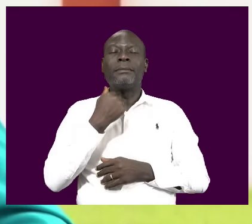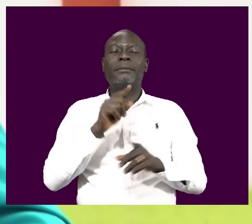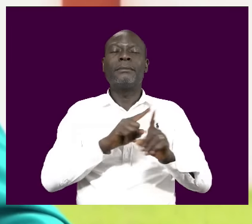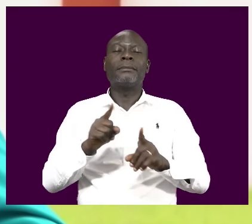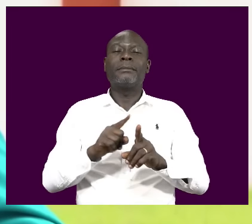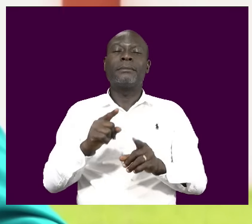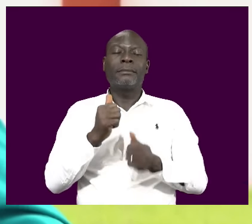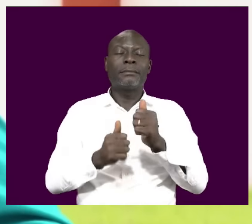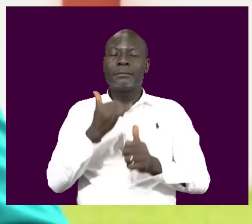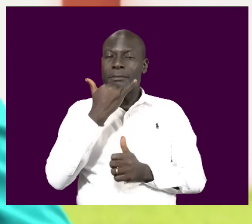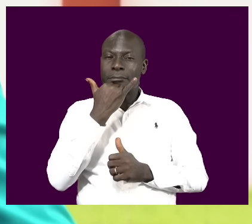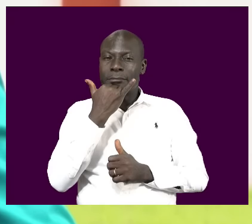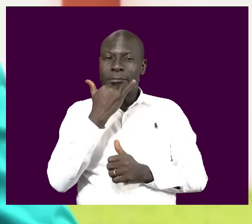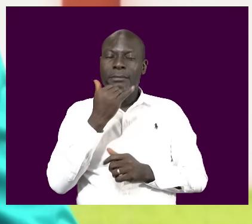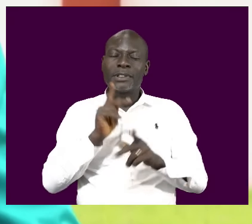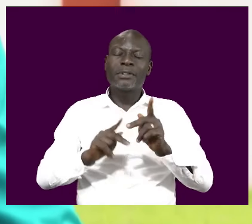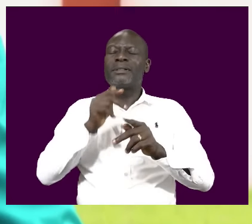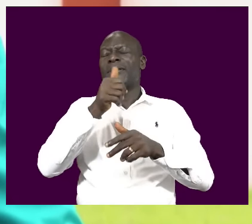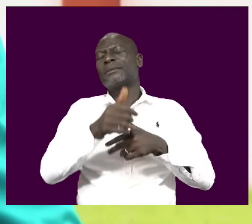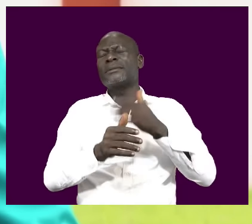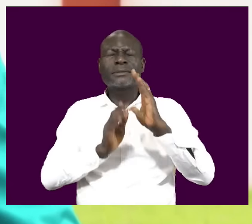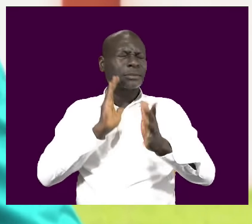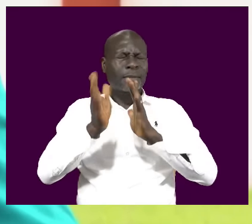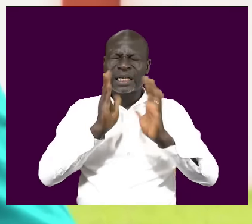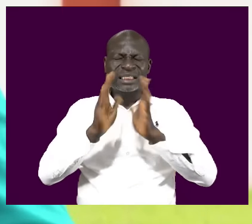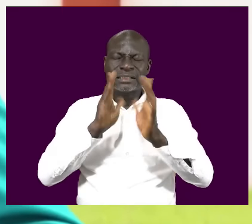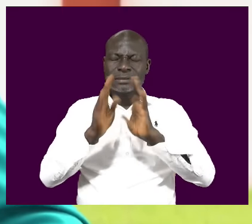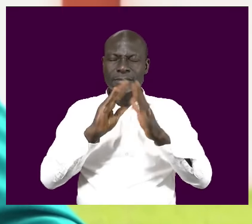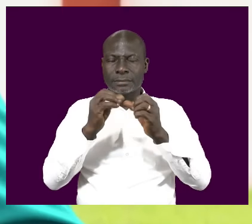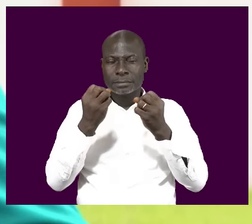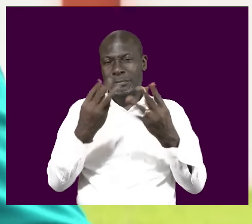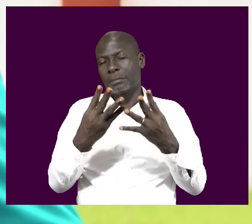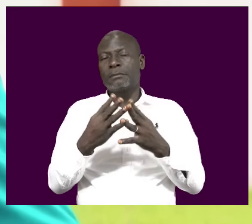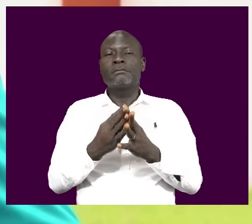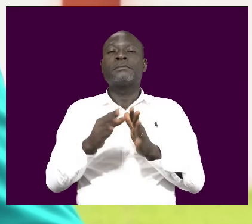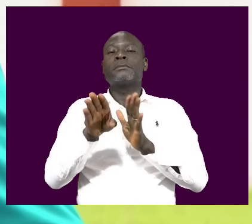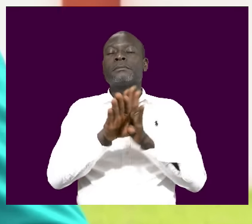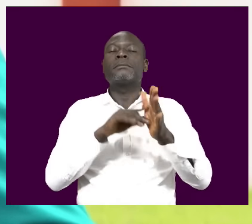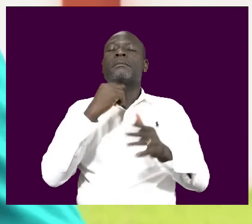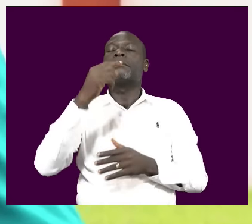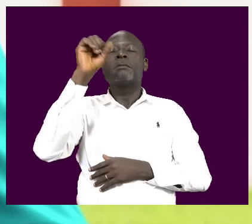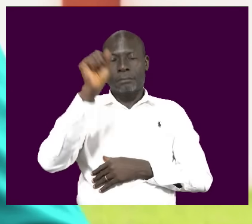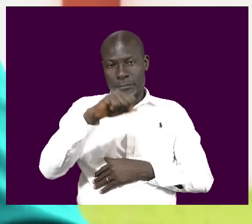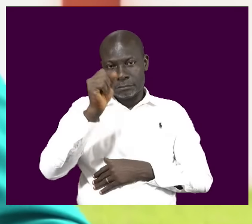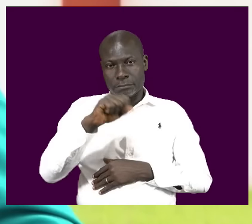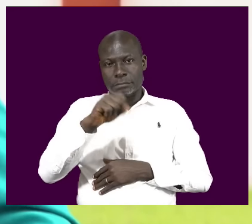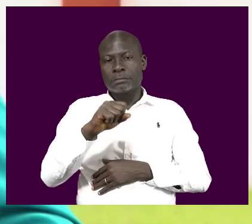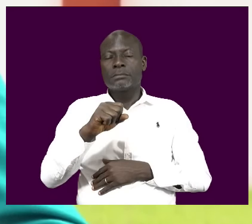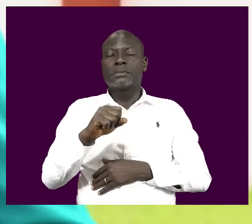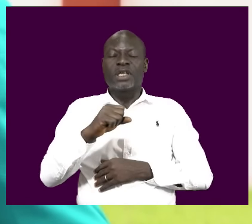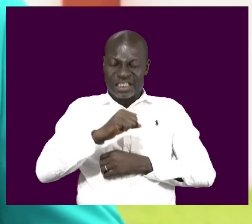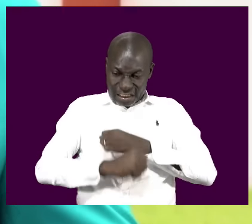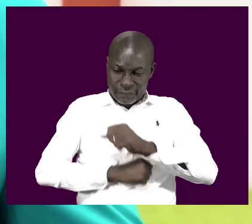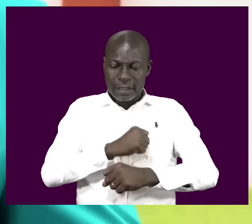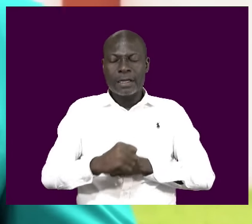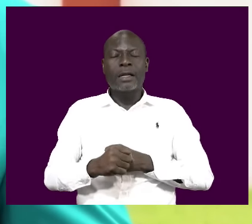se enya ye be ka di oni ho de bible se I suffer it to be so ma